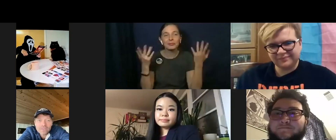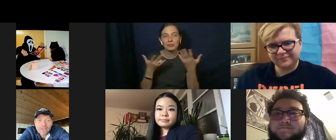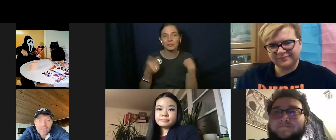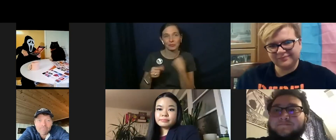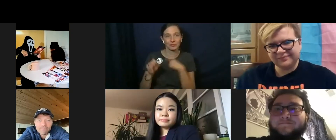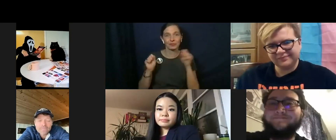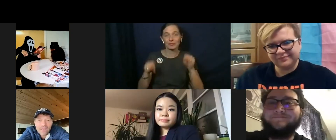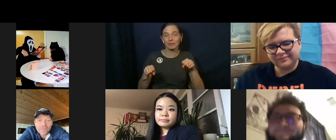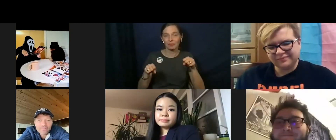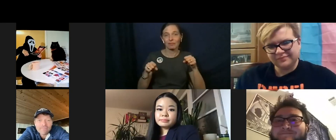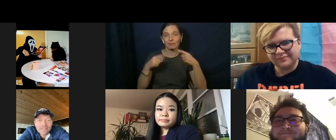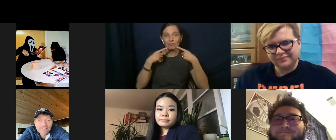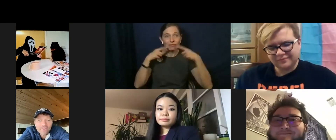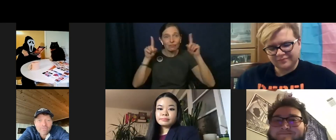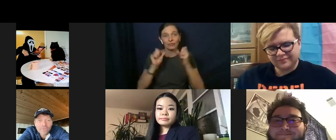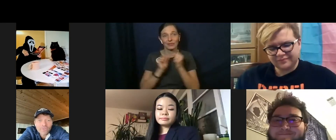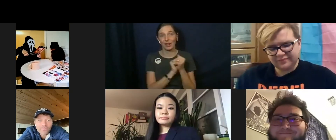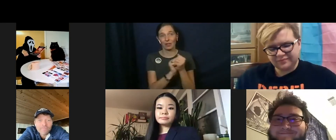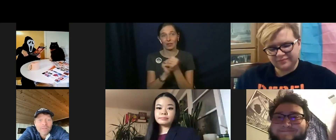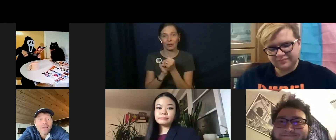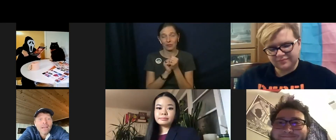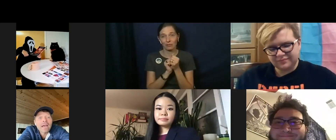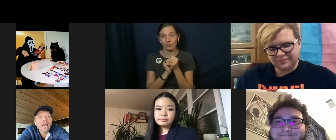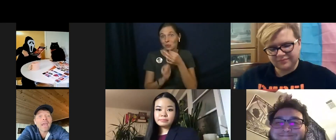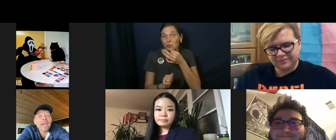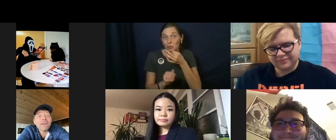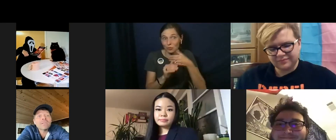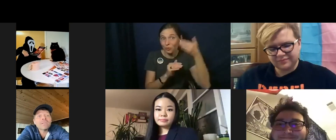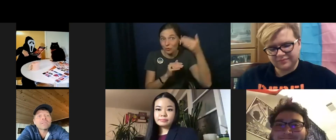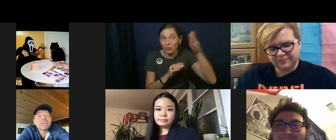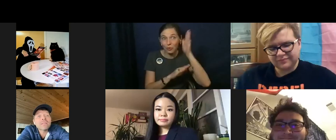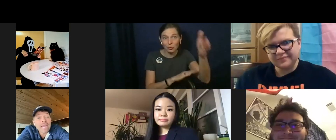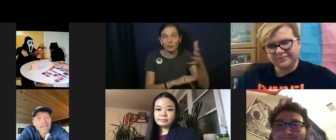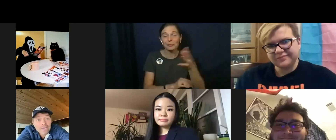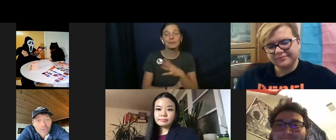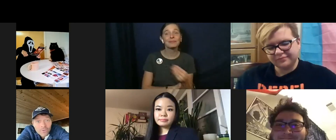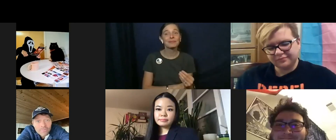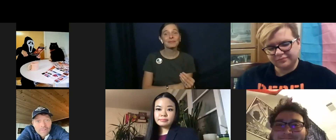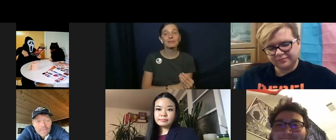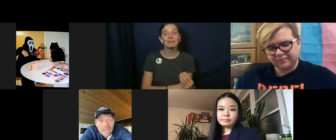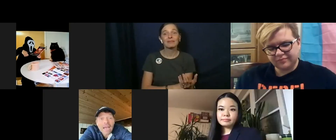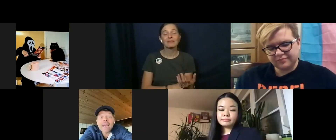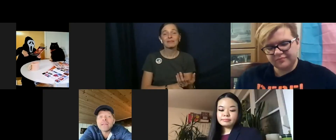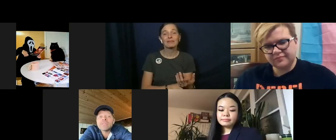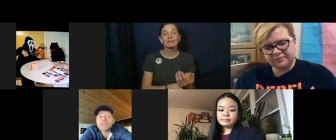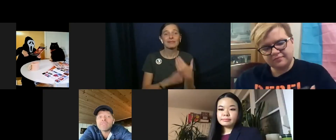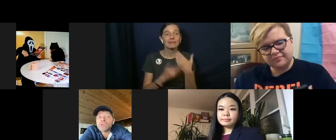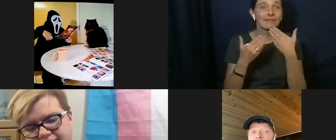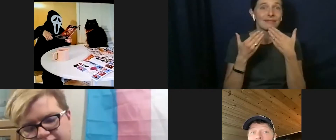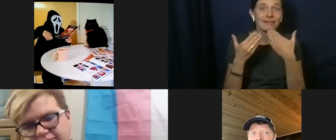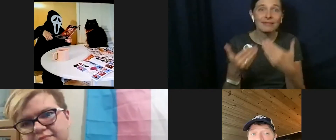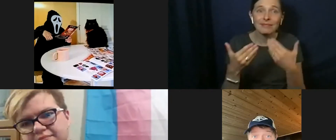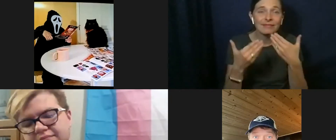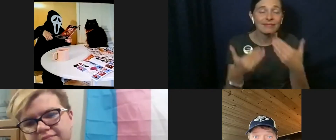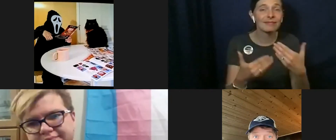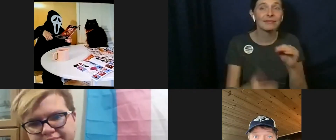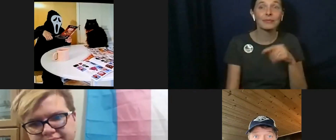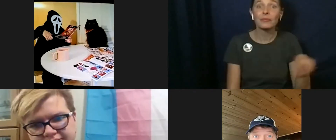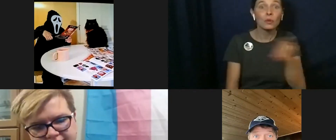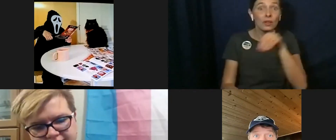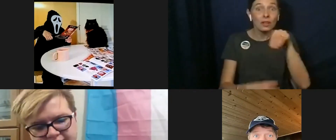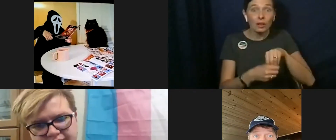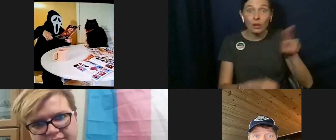NIH and their websites. And so I'm like all day long, COVID. Oh, wow. COVID. It is